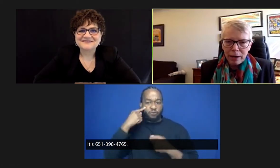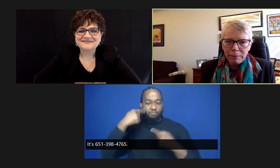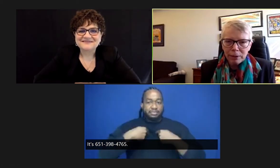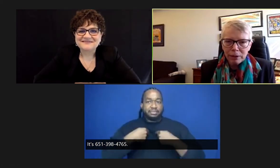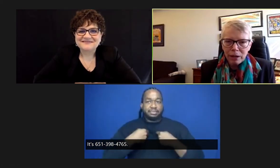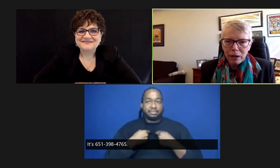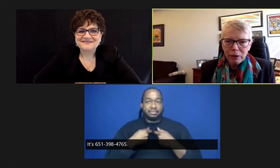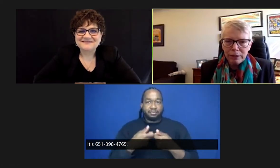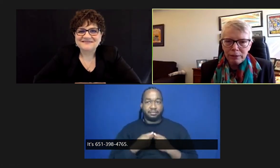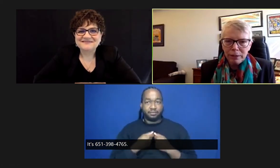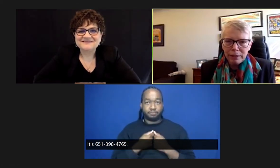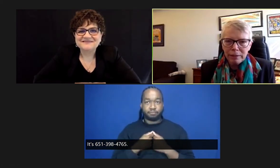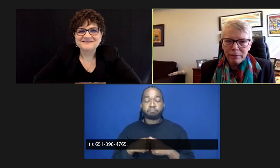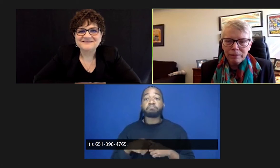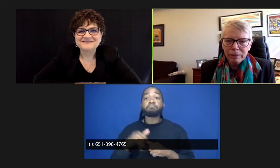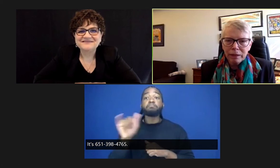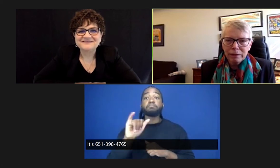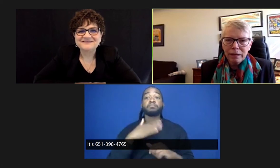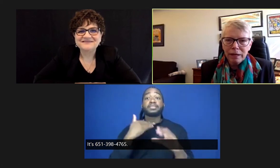is